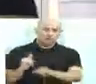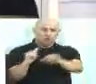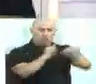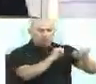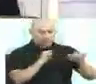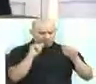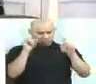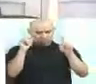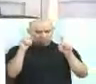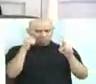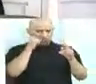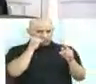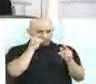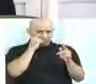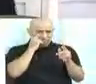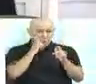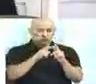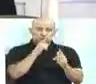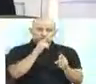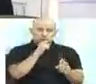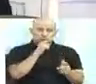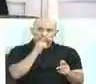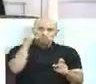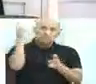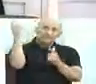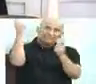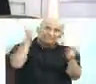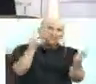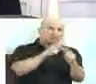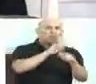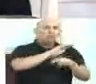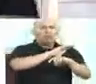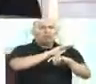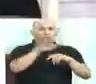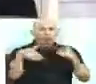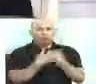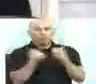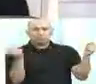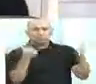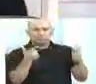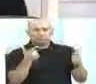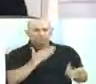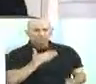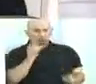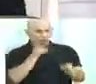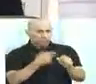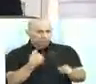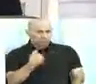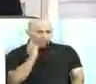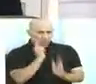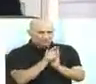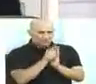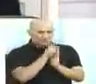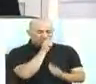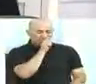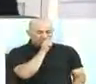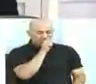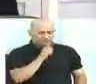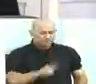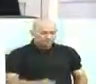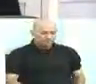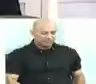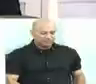who is generous to all. So please join me in a moment of silence.